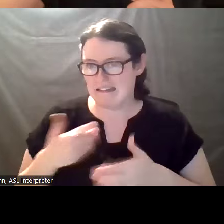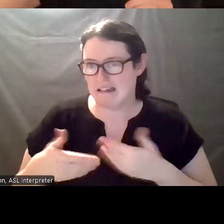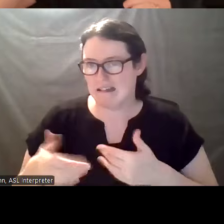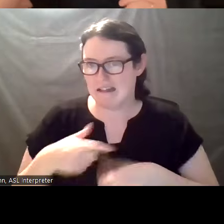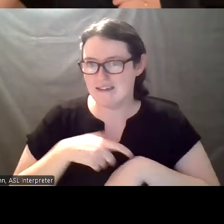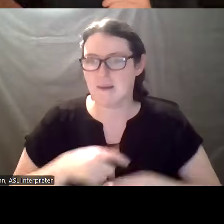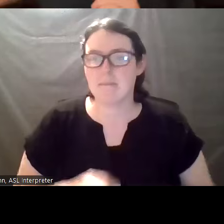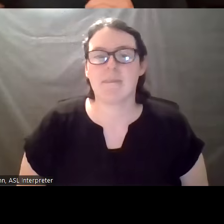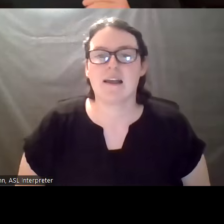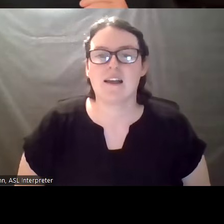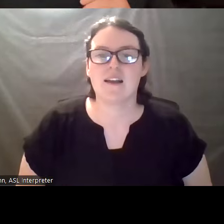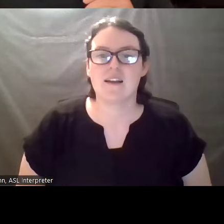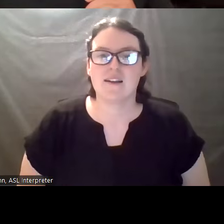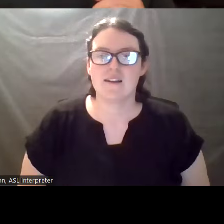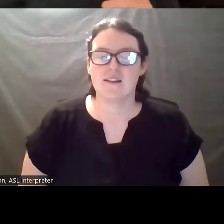Um,